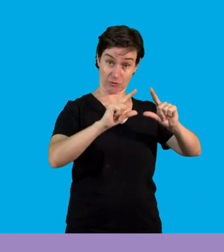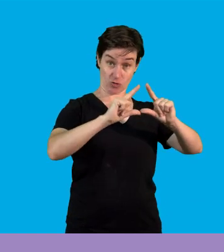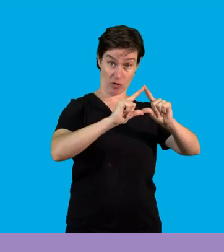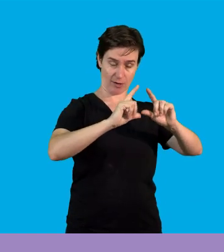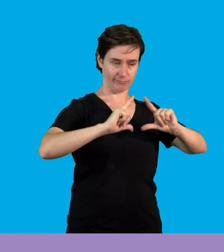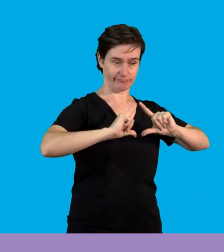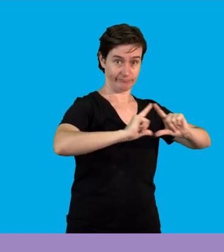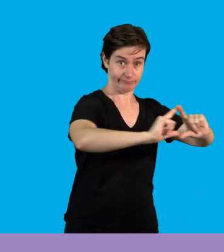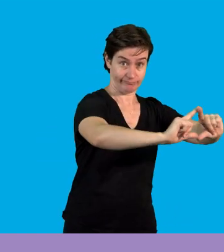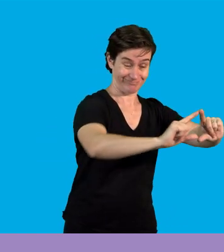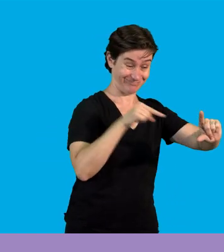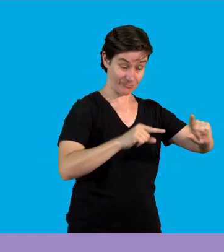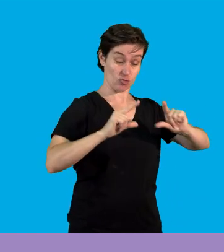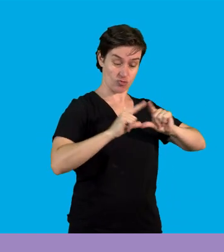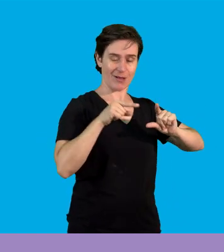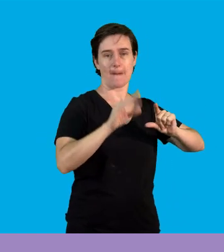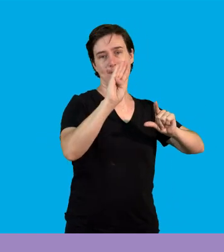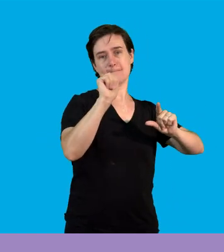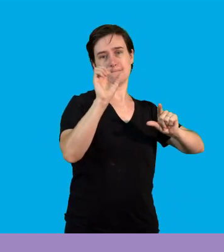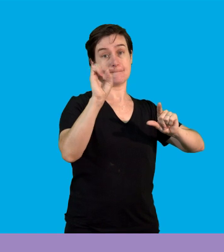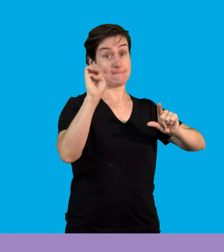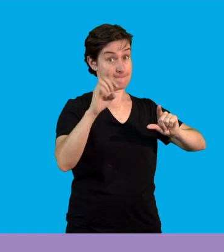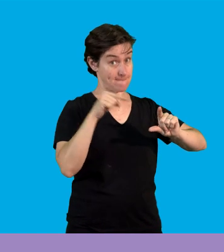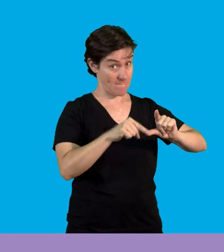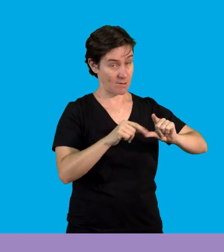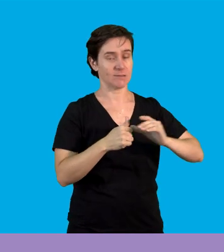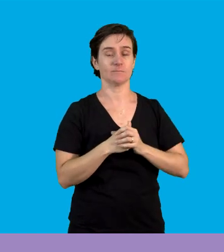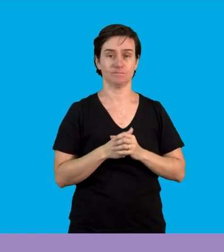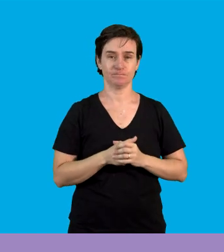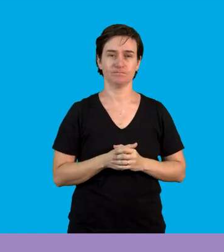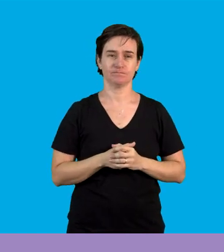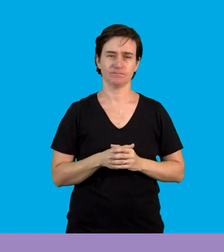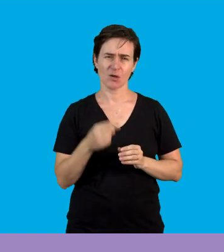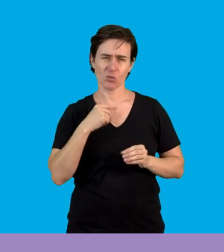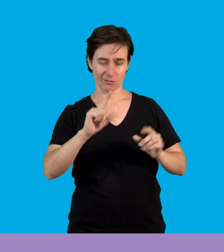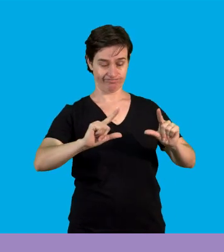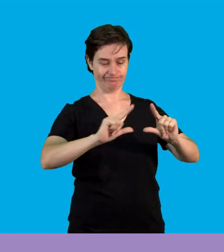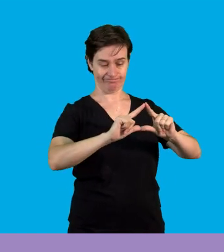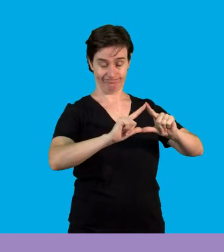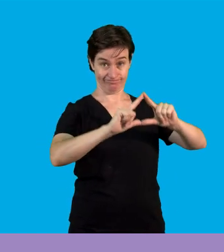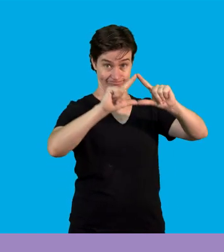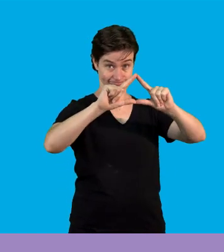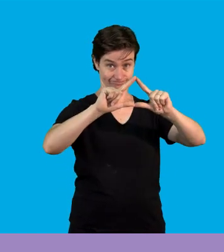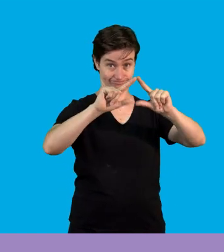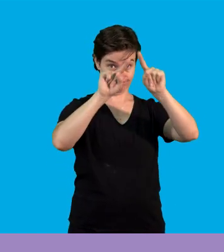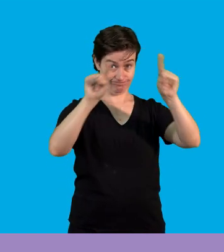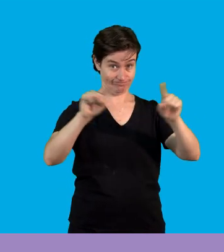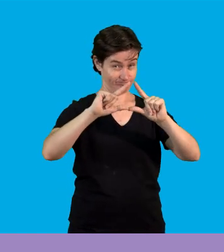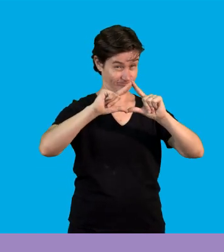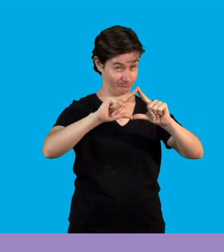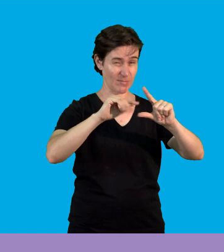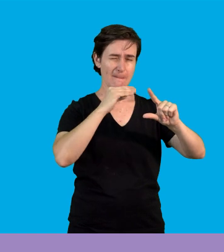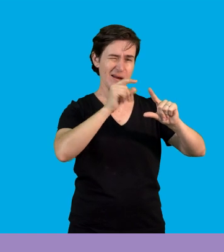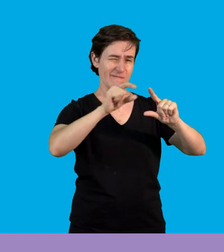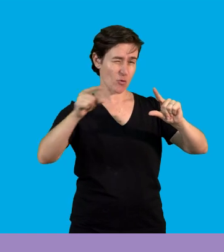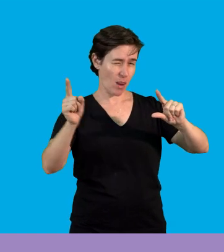well we are saying that to calculate the volume is going to be the area of the base, we can see that the base is a triangle. That means